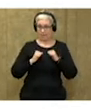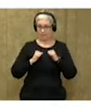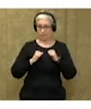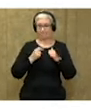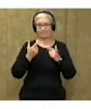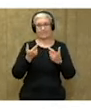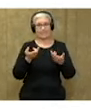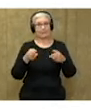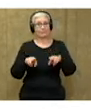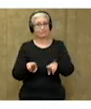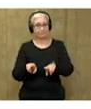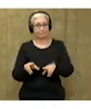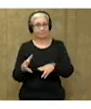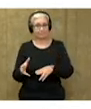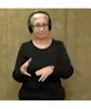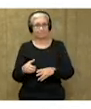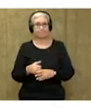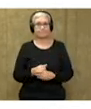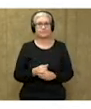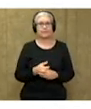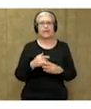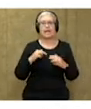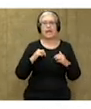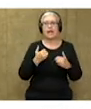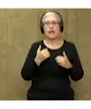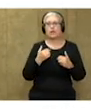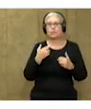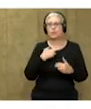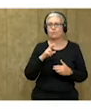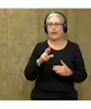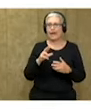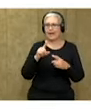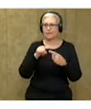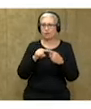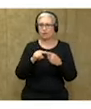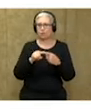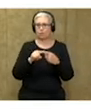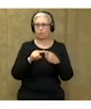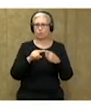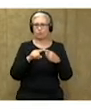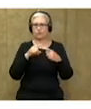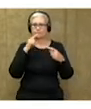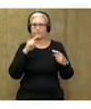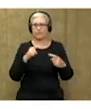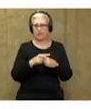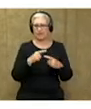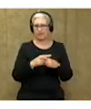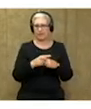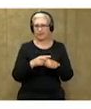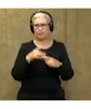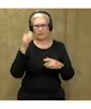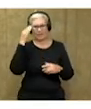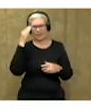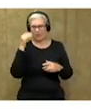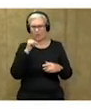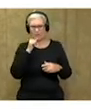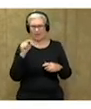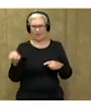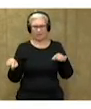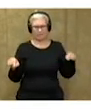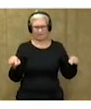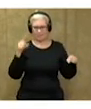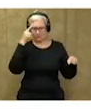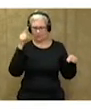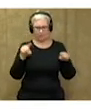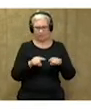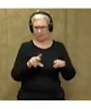today, is how can we react to conflict. We know it's a disagreement, something we are, not on the same page. We know that it's a normal part